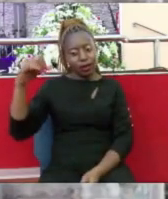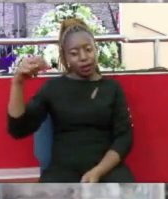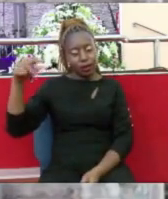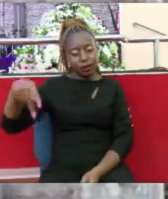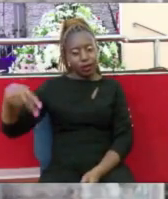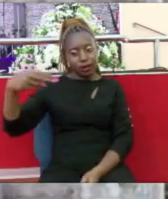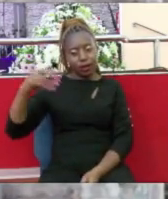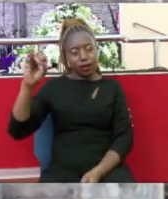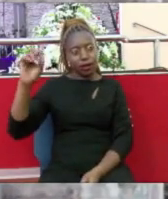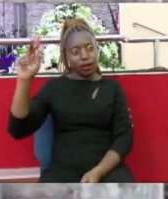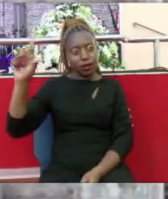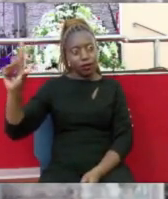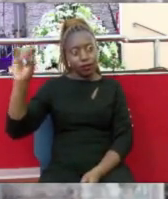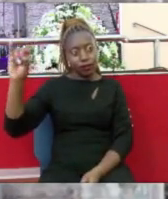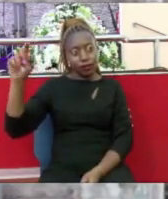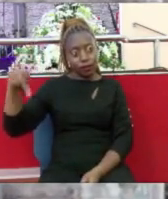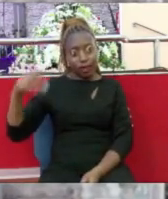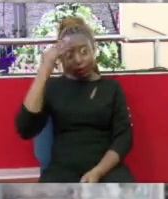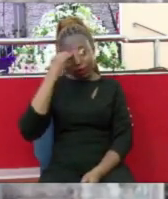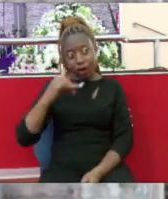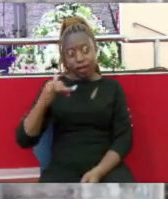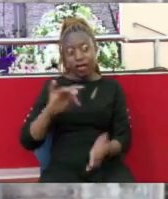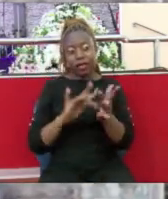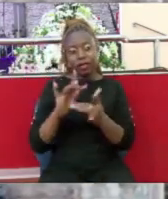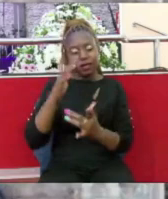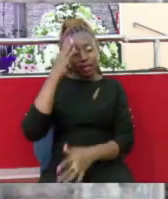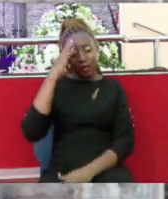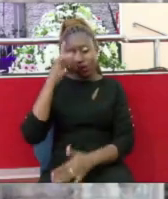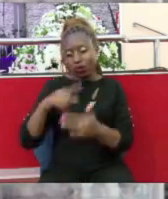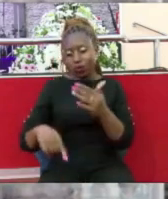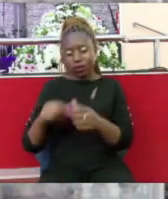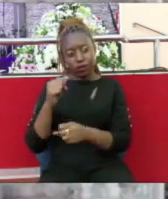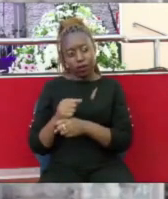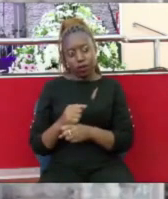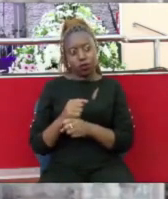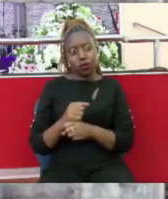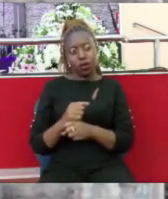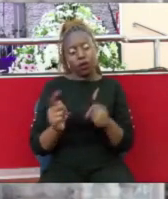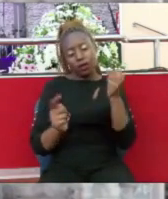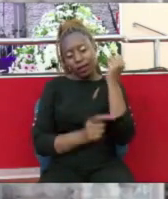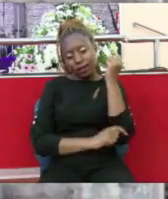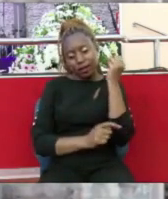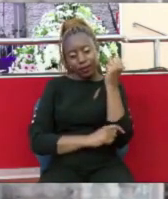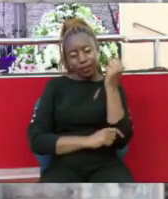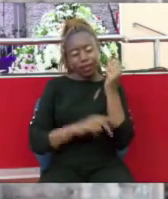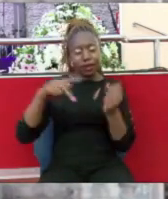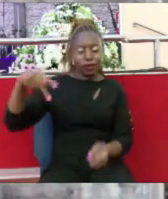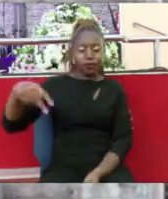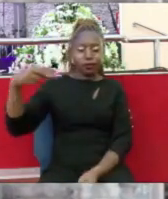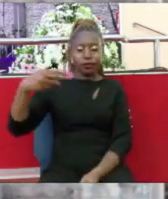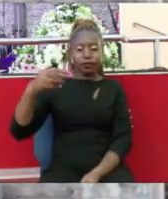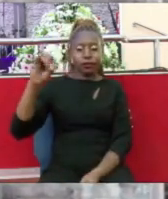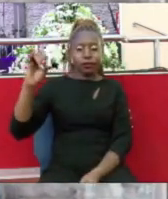knew what he will do. Kwa hakika alikuwa shajua atafanya nini. Jesus was testing Philip. Yesu akawa anamjaribu Filipo. Some of